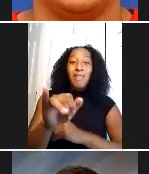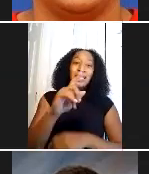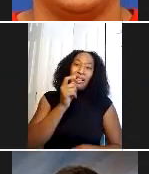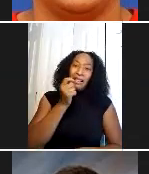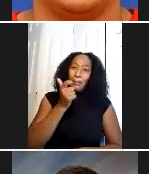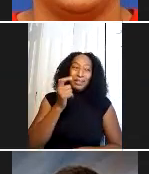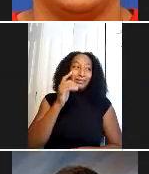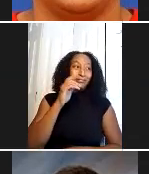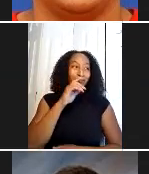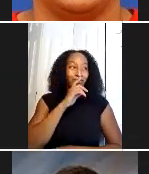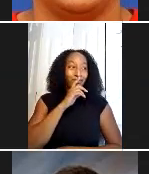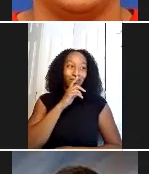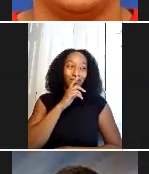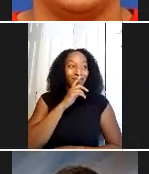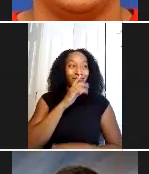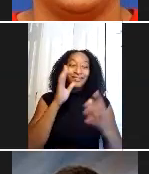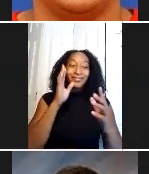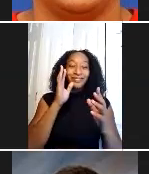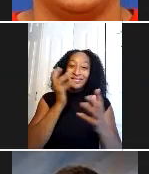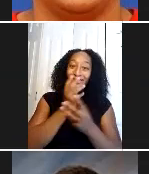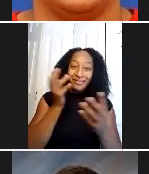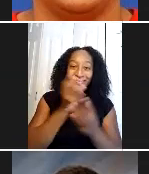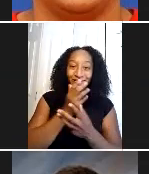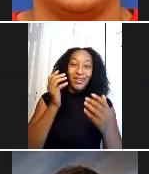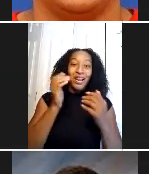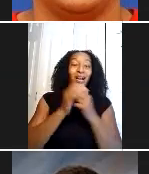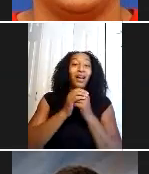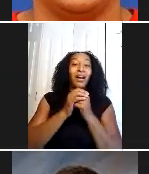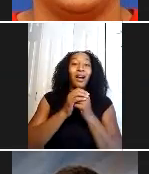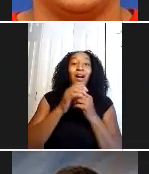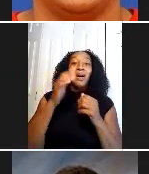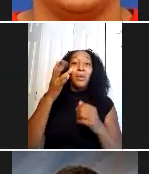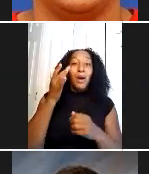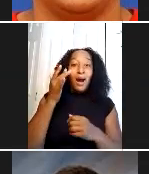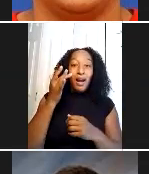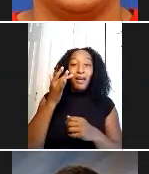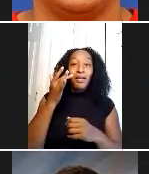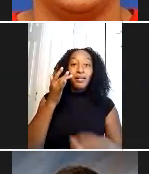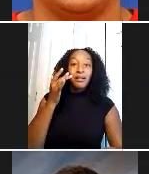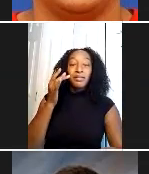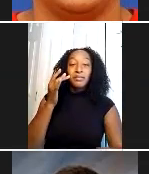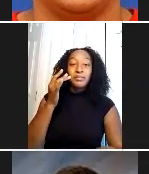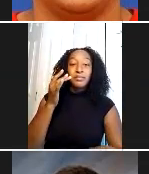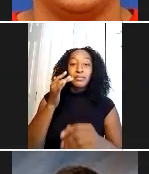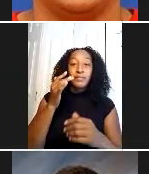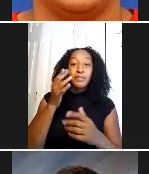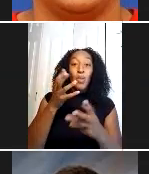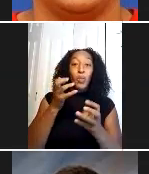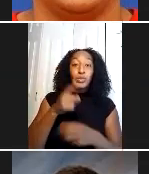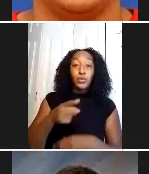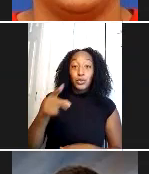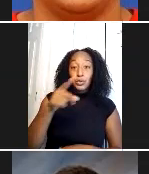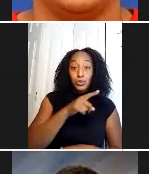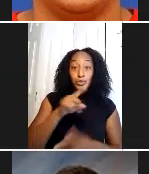here is to get you thinking about, you know, how we